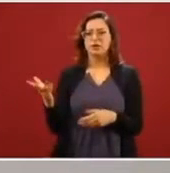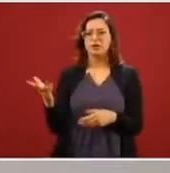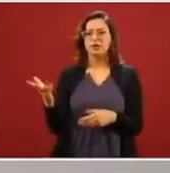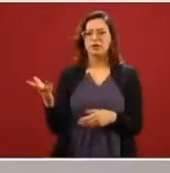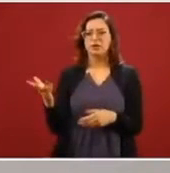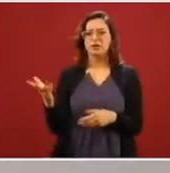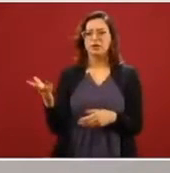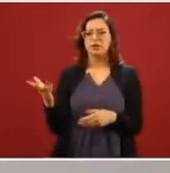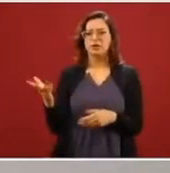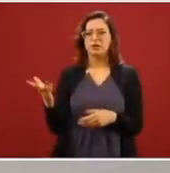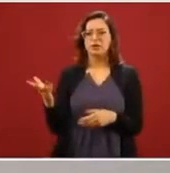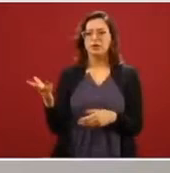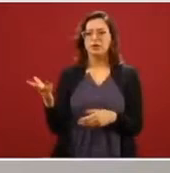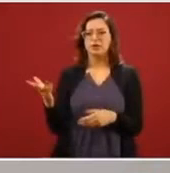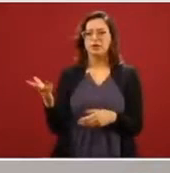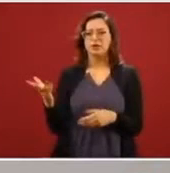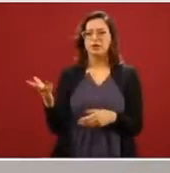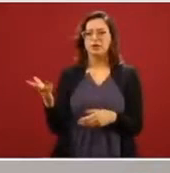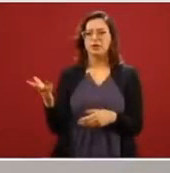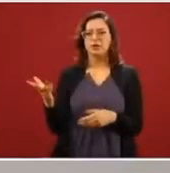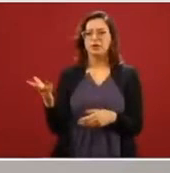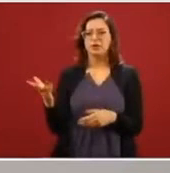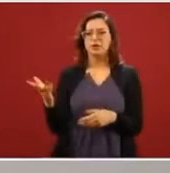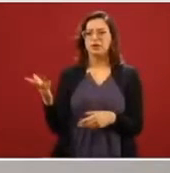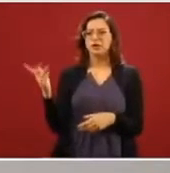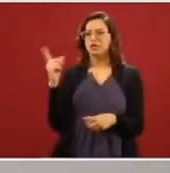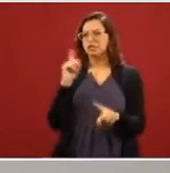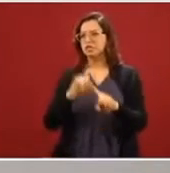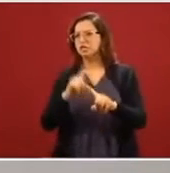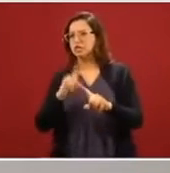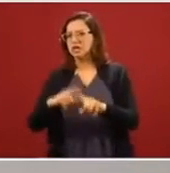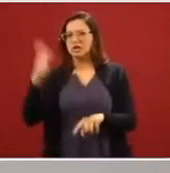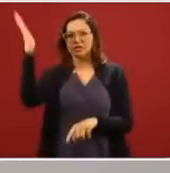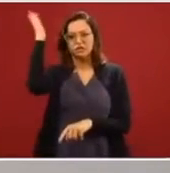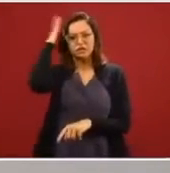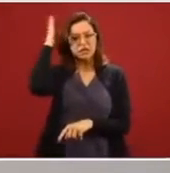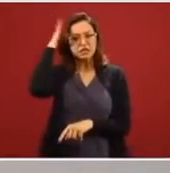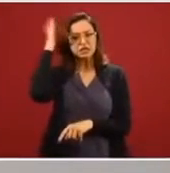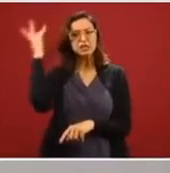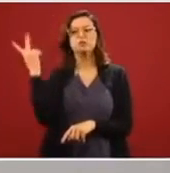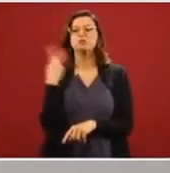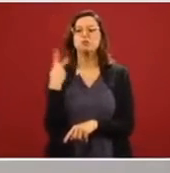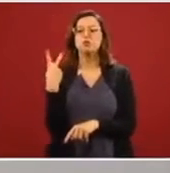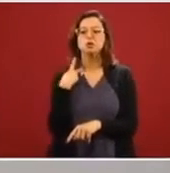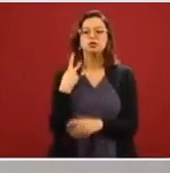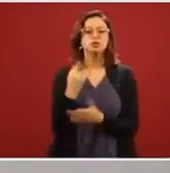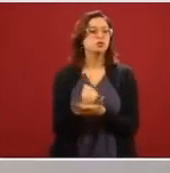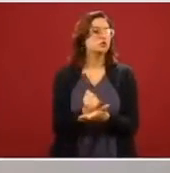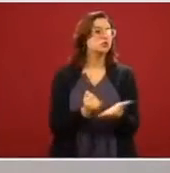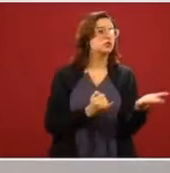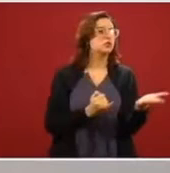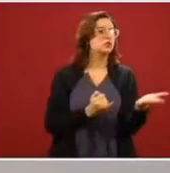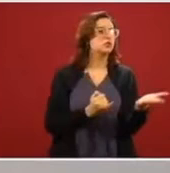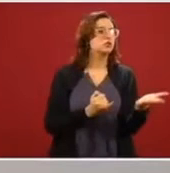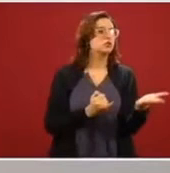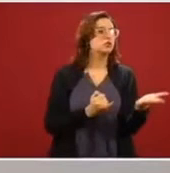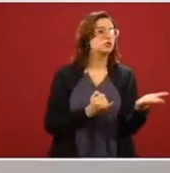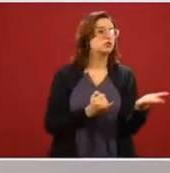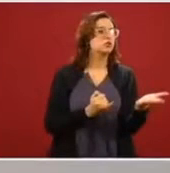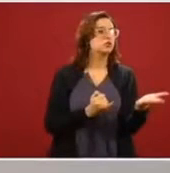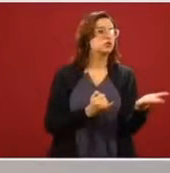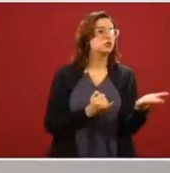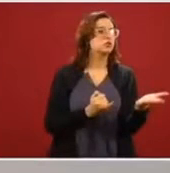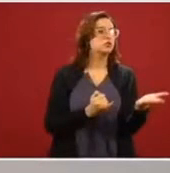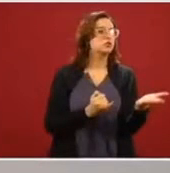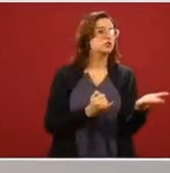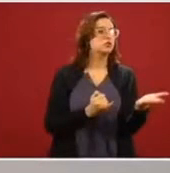disconcertion regarding its freedoms of politics. y se están tomando diversas decisiones And they are